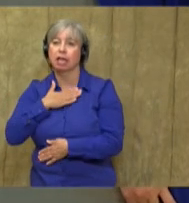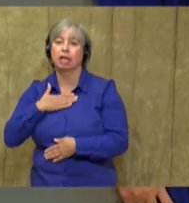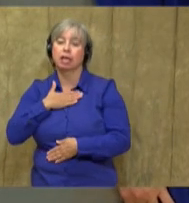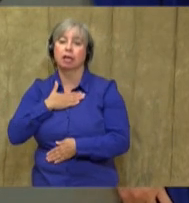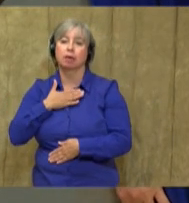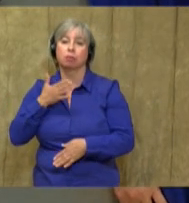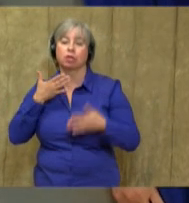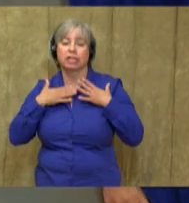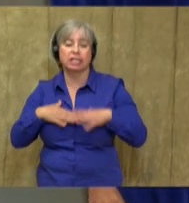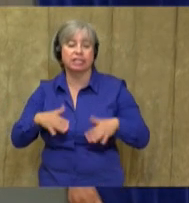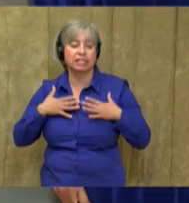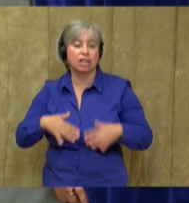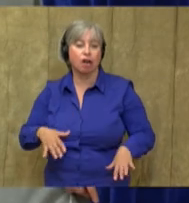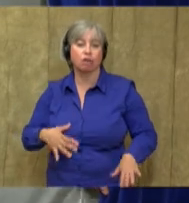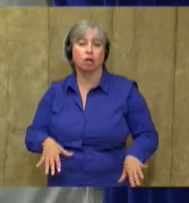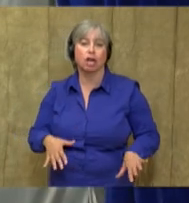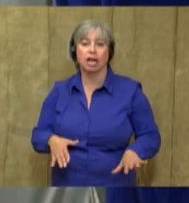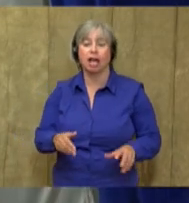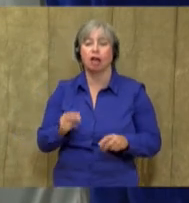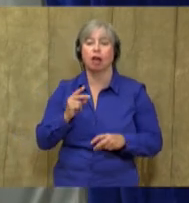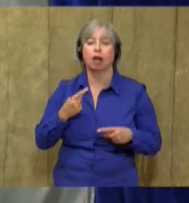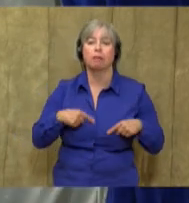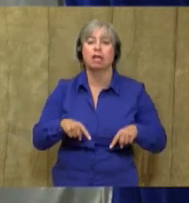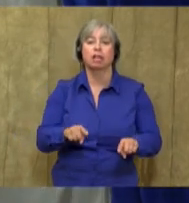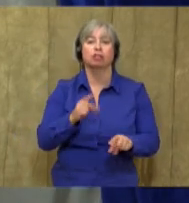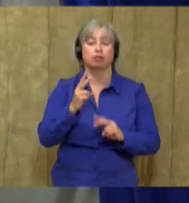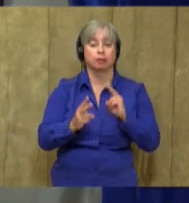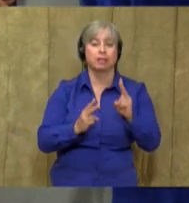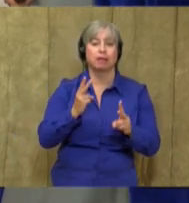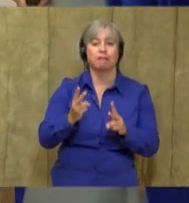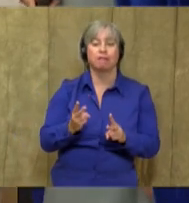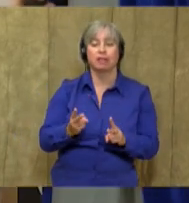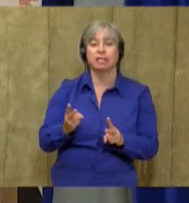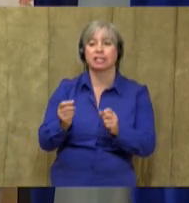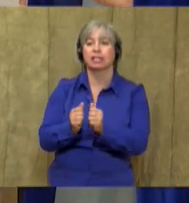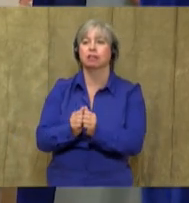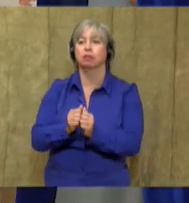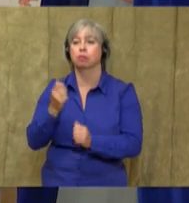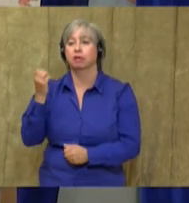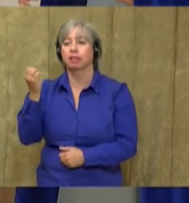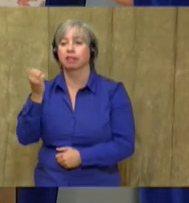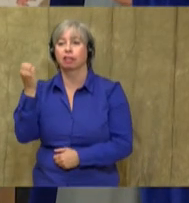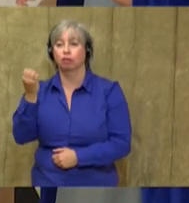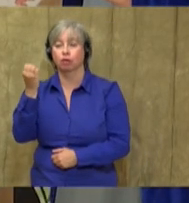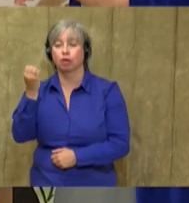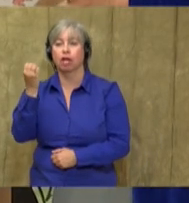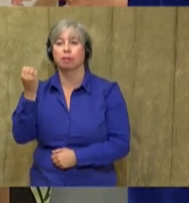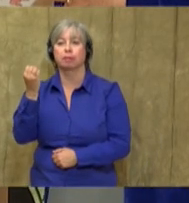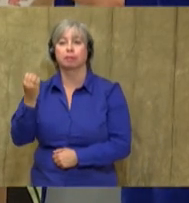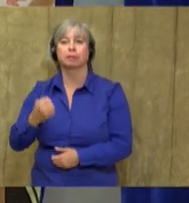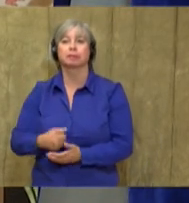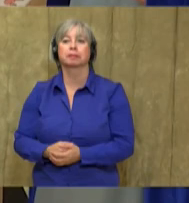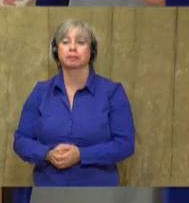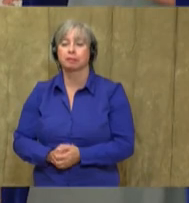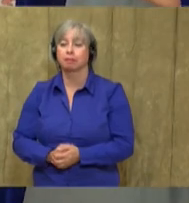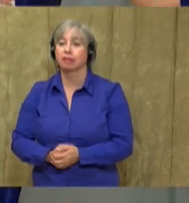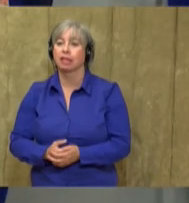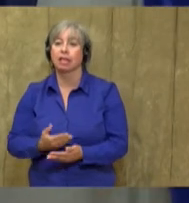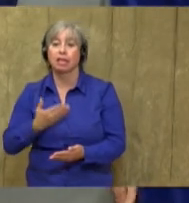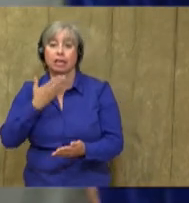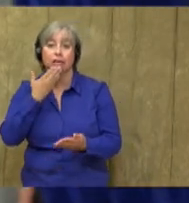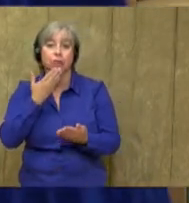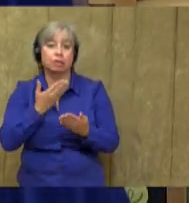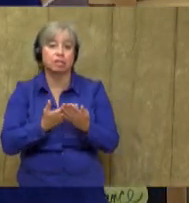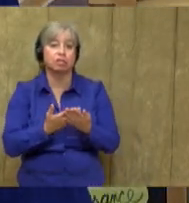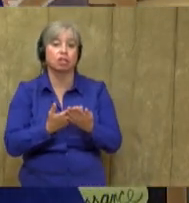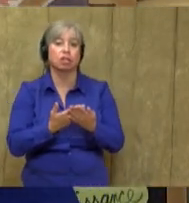up during her visit to Europe. So that was a very interesting tidbit of fact. But he was very good at doing lifelike, if you